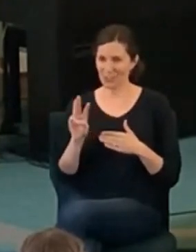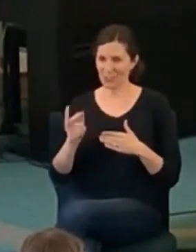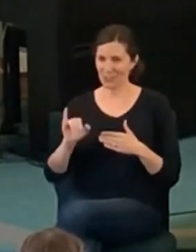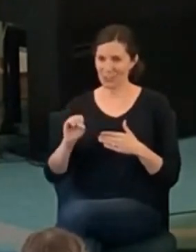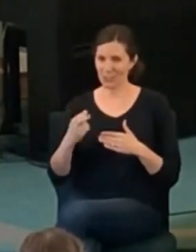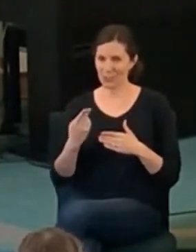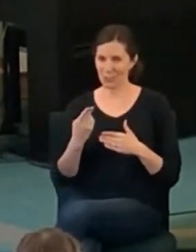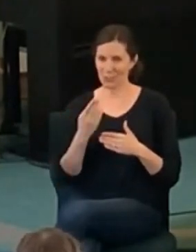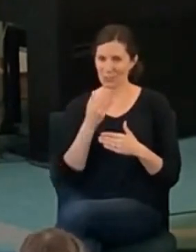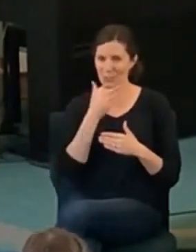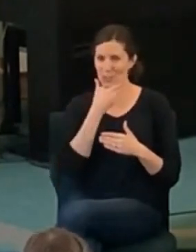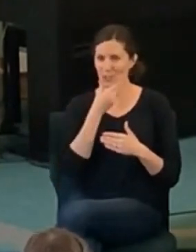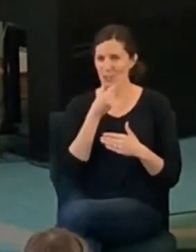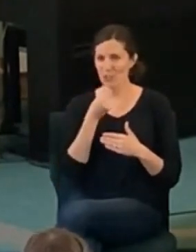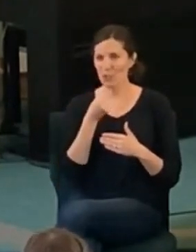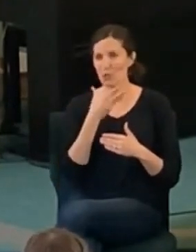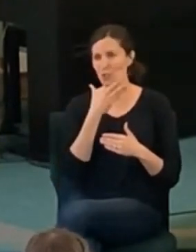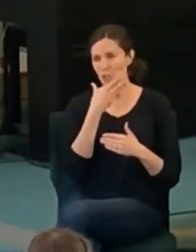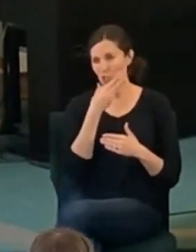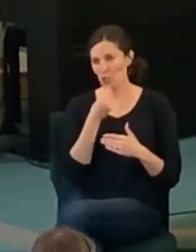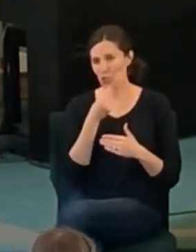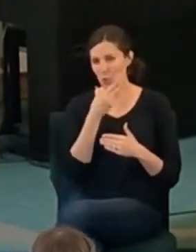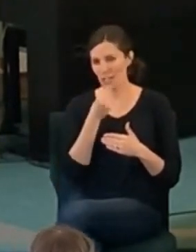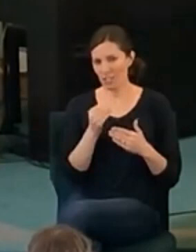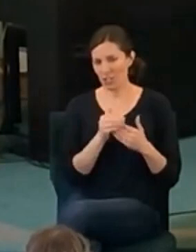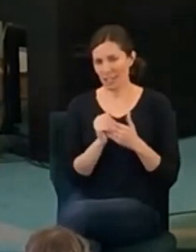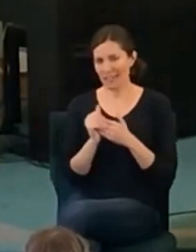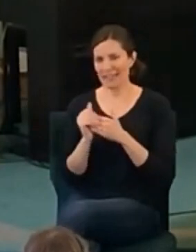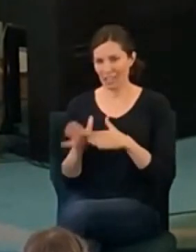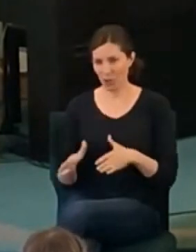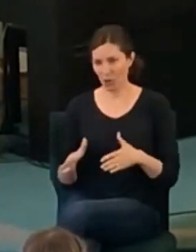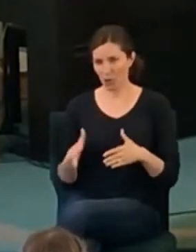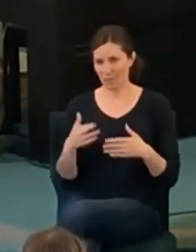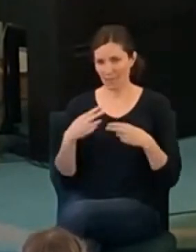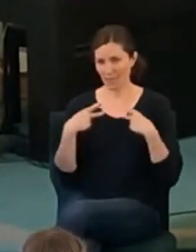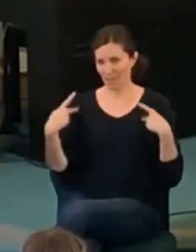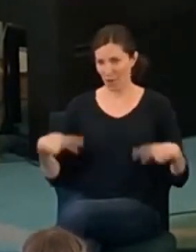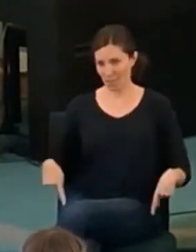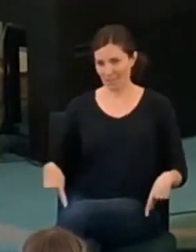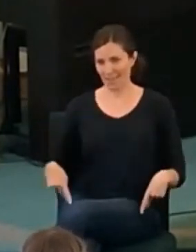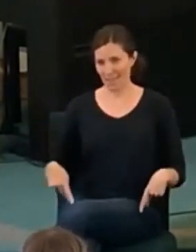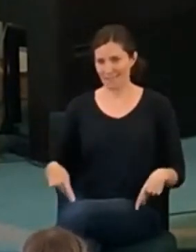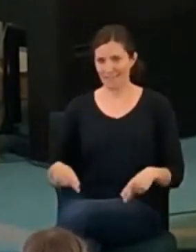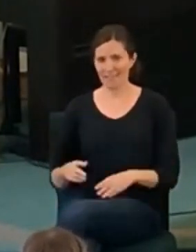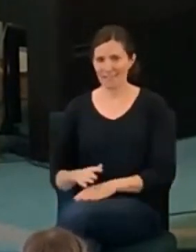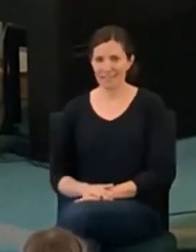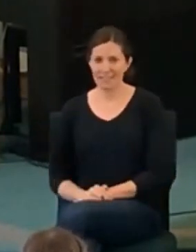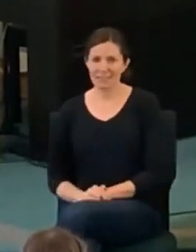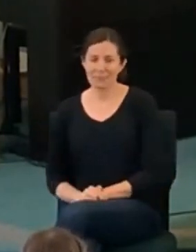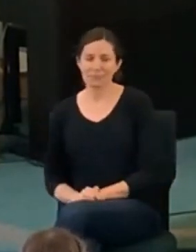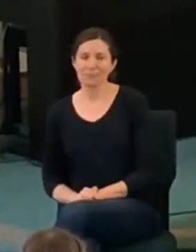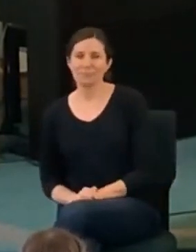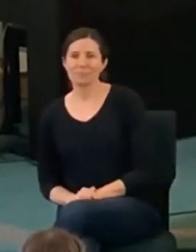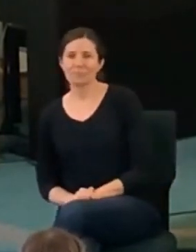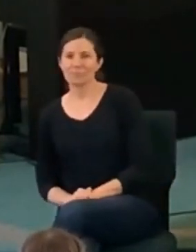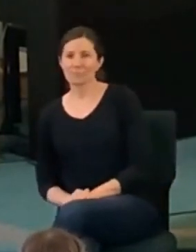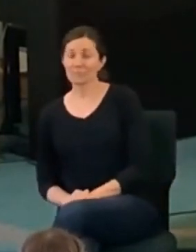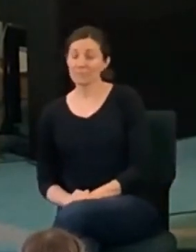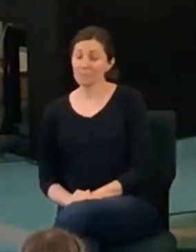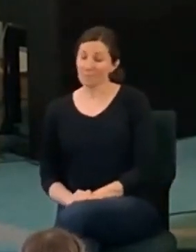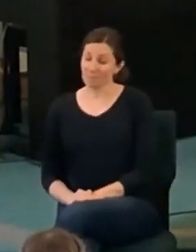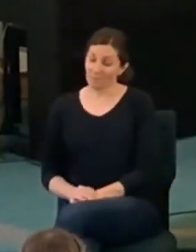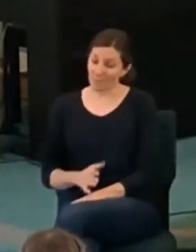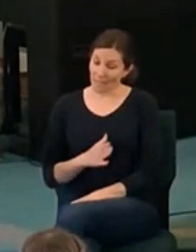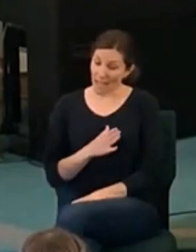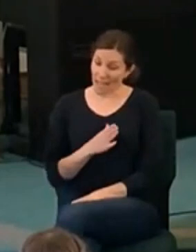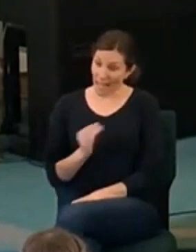additional requirements and rules to the law. For example, when they took down all of the Pharisees' oral teachings on the Sabbath and